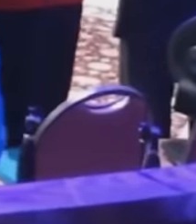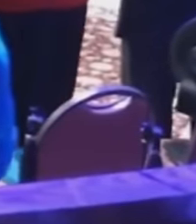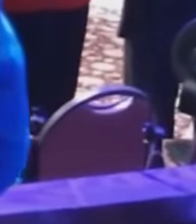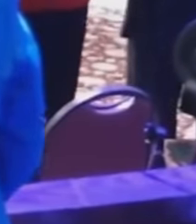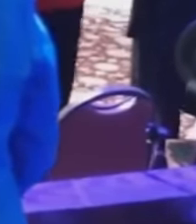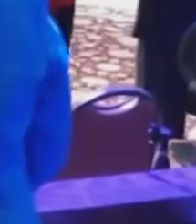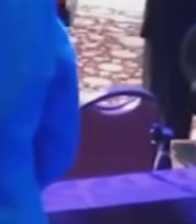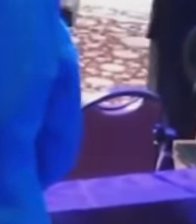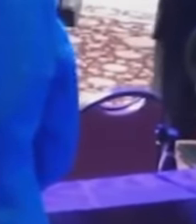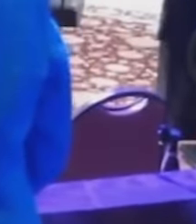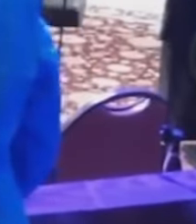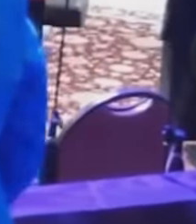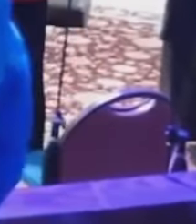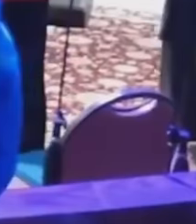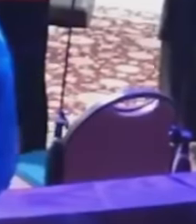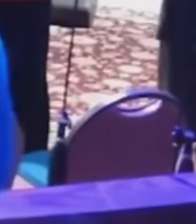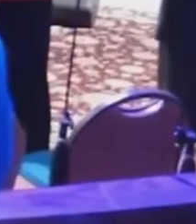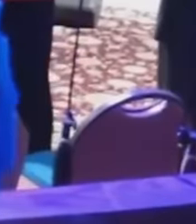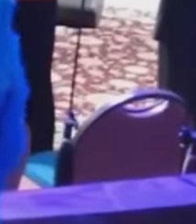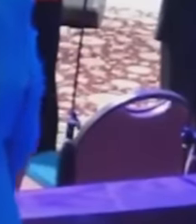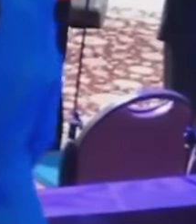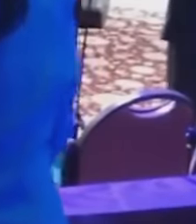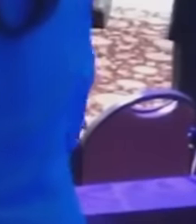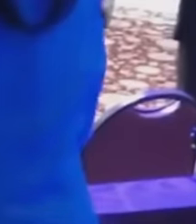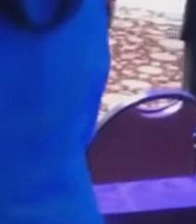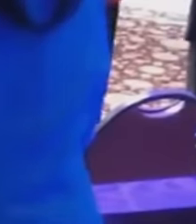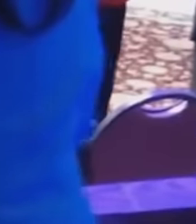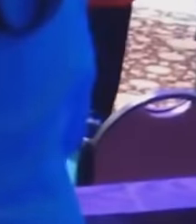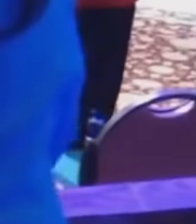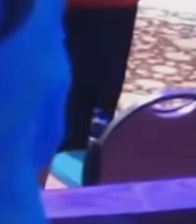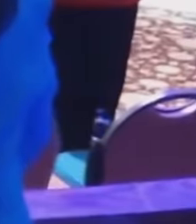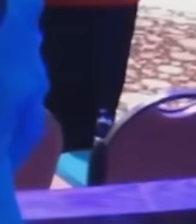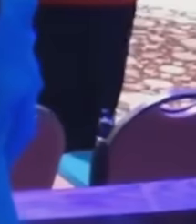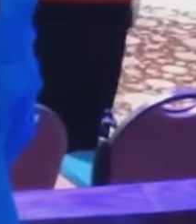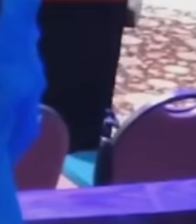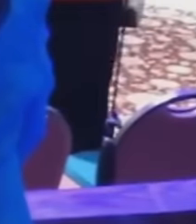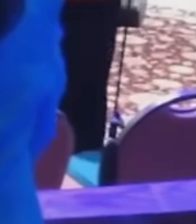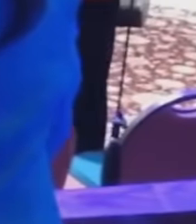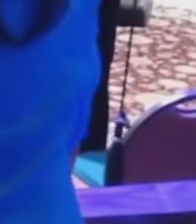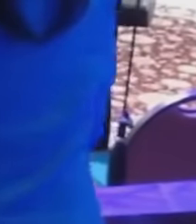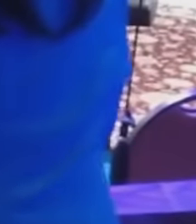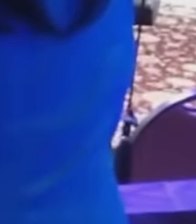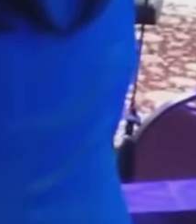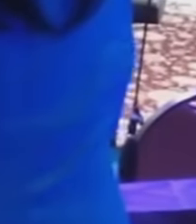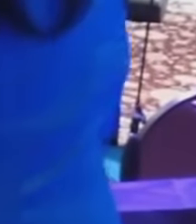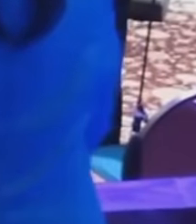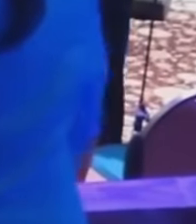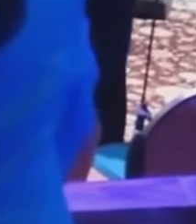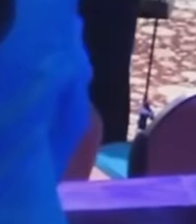you sure enough ain't gonna like me every day. So let me work it out. I'm gonna have to learn how to deal with